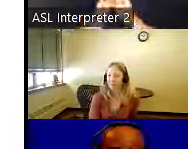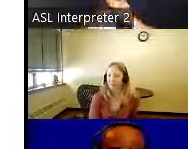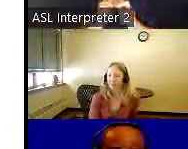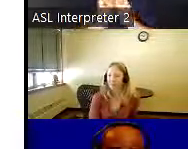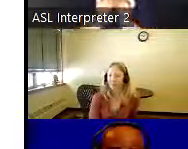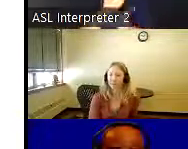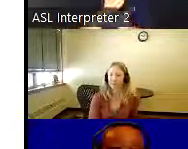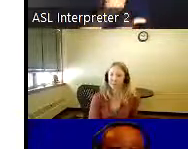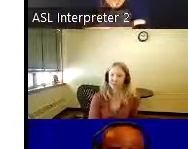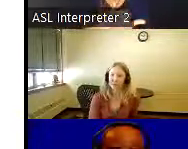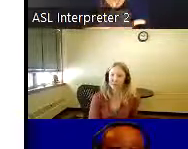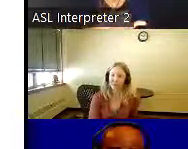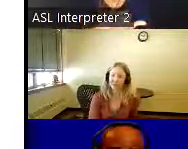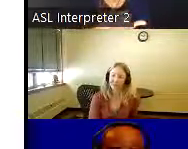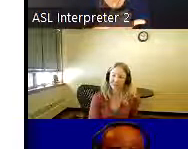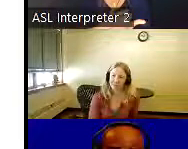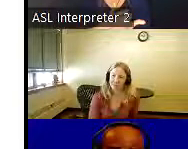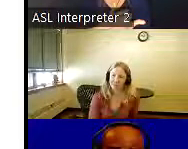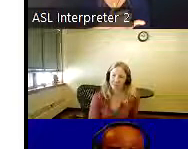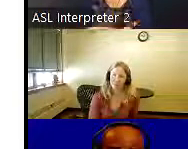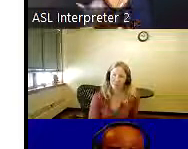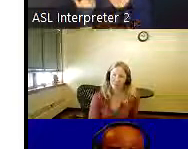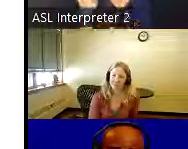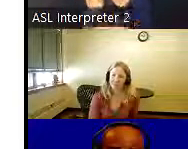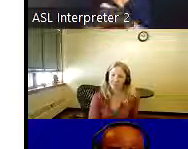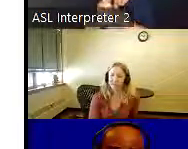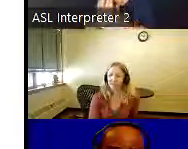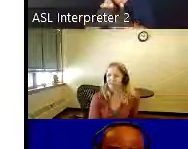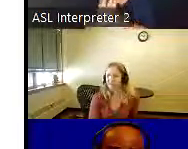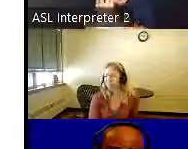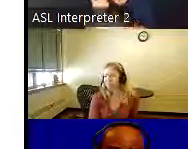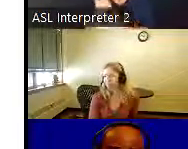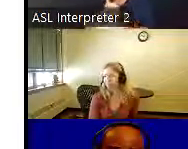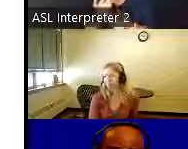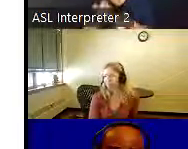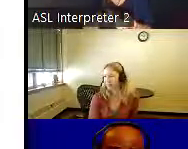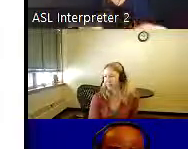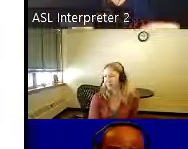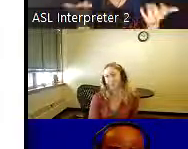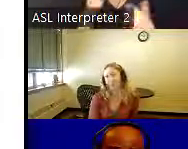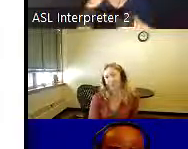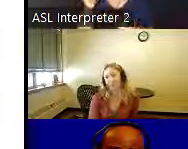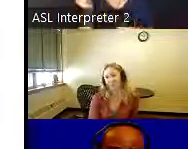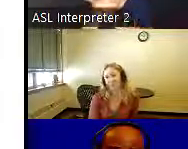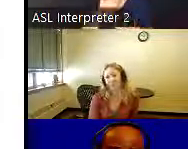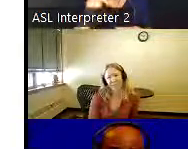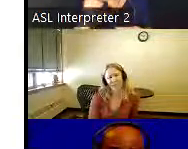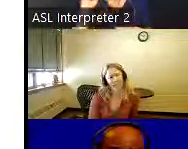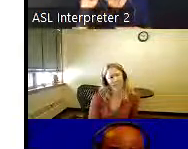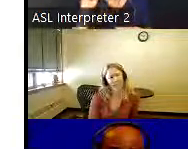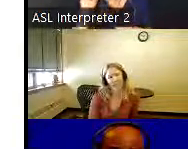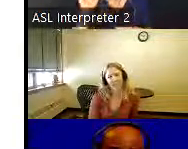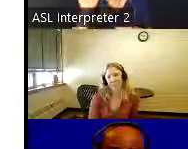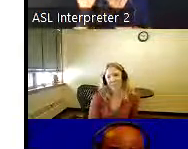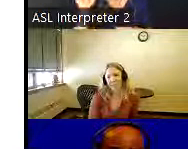ran this spring that we opened up to wildlife managers around the country, we had